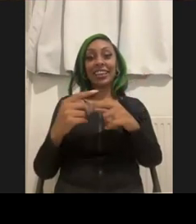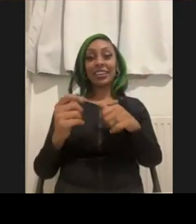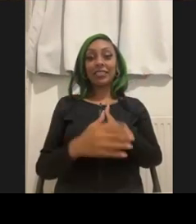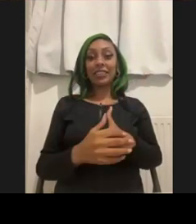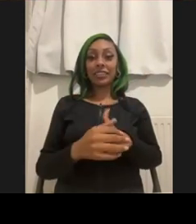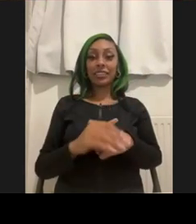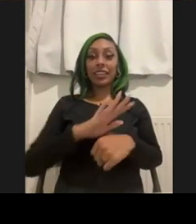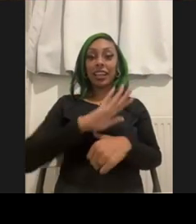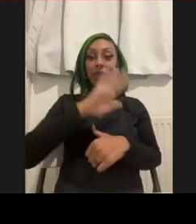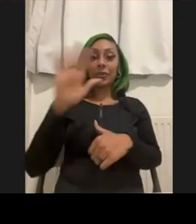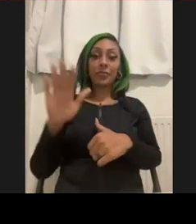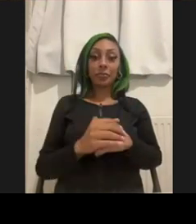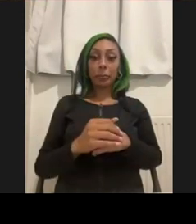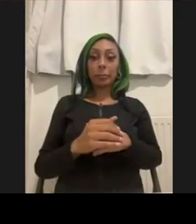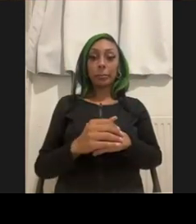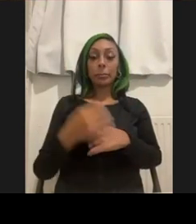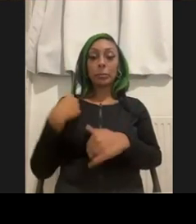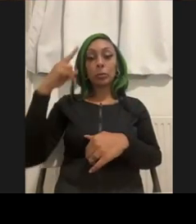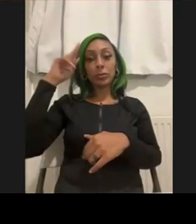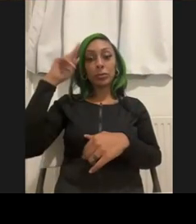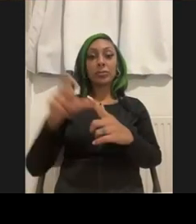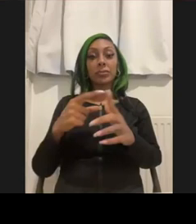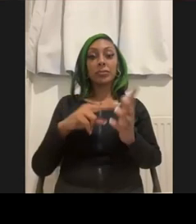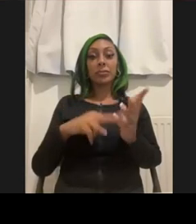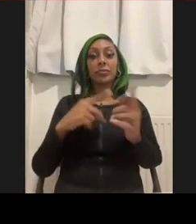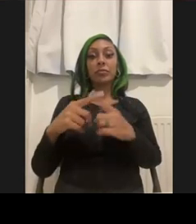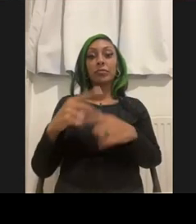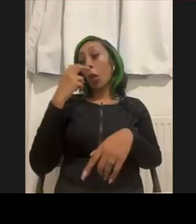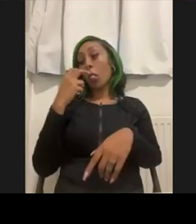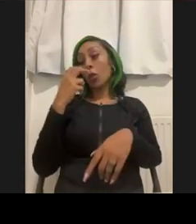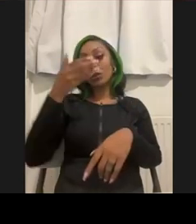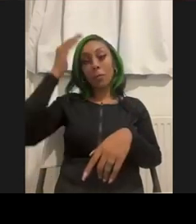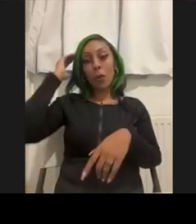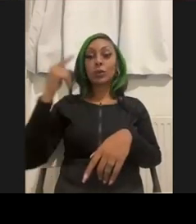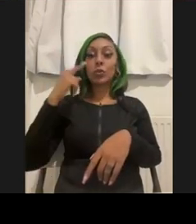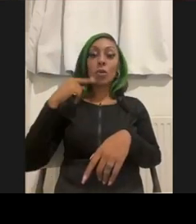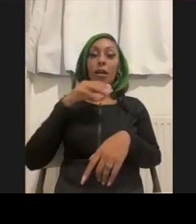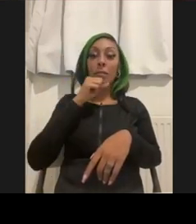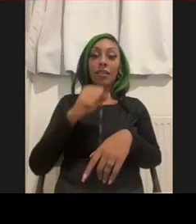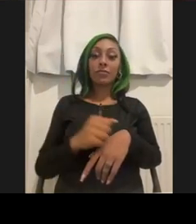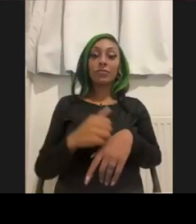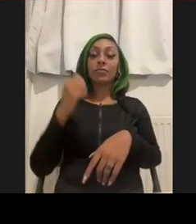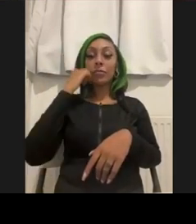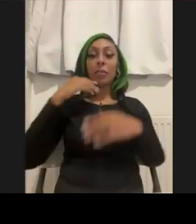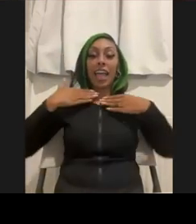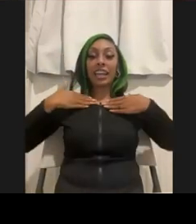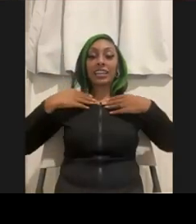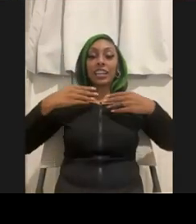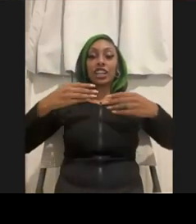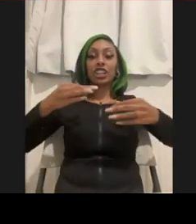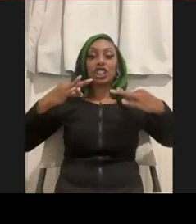Hi, I'm Dave. I'm an old, bald, white man wearing a black shirt, and I'm in a